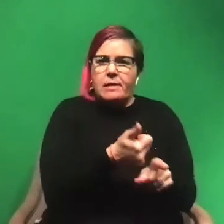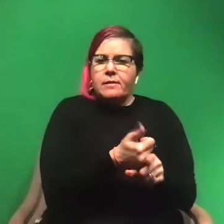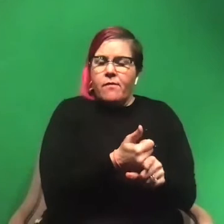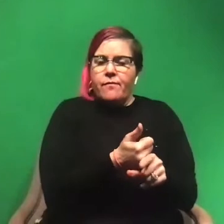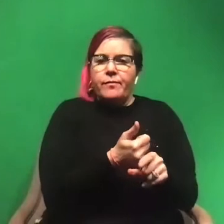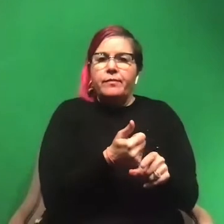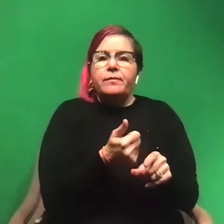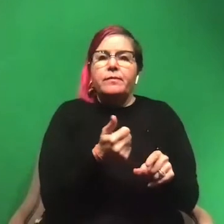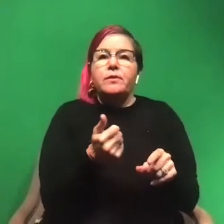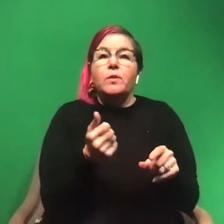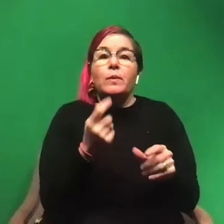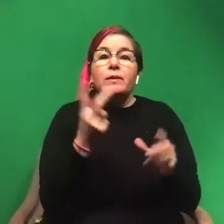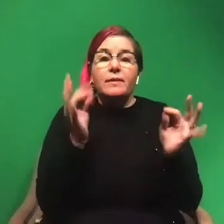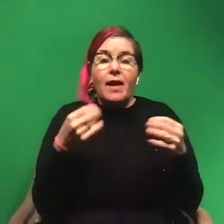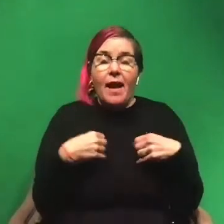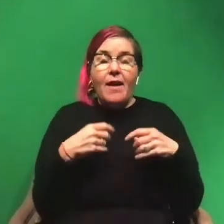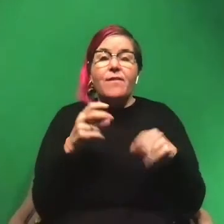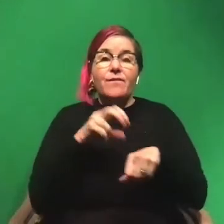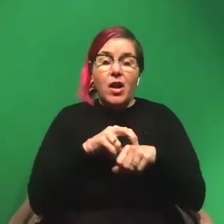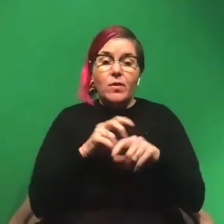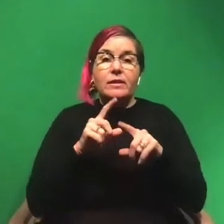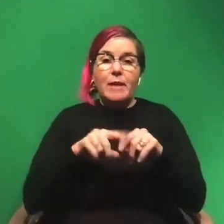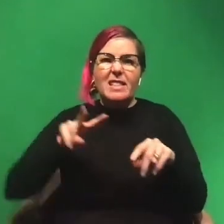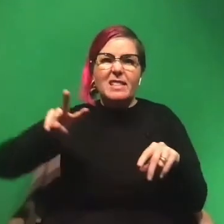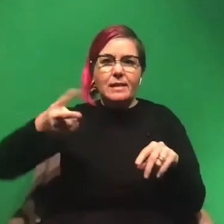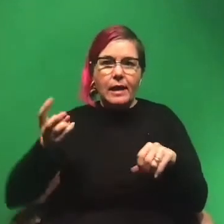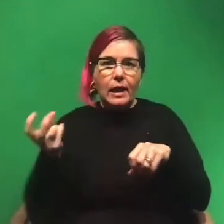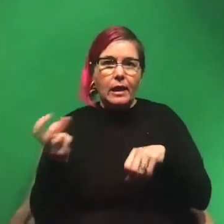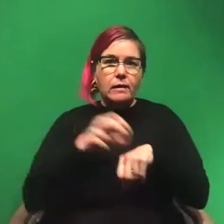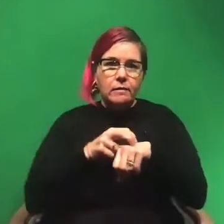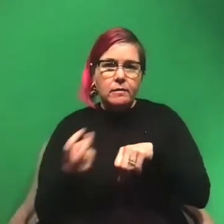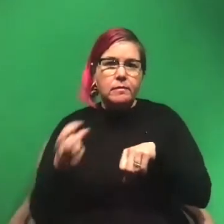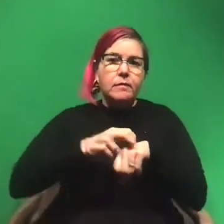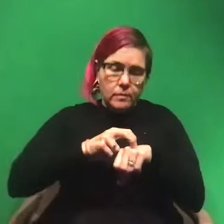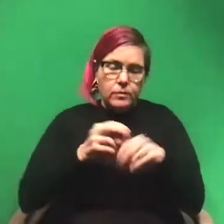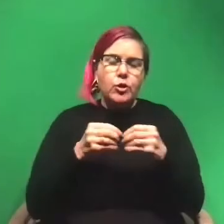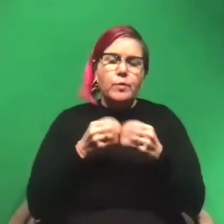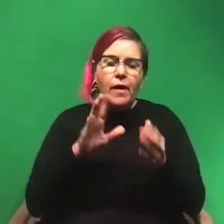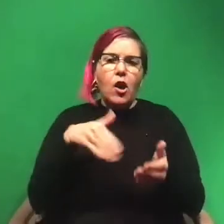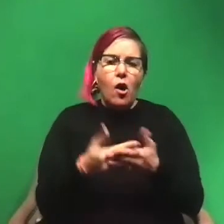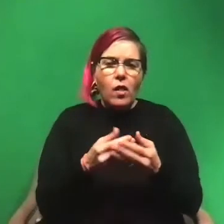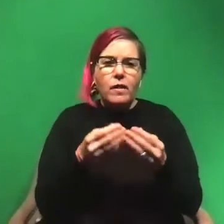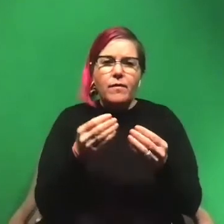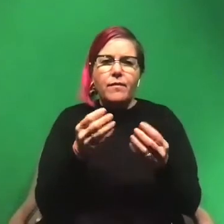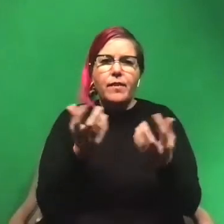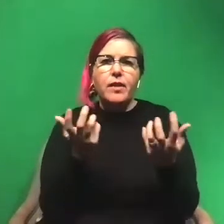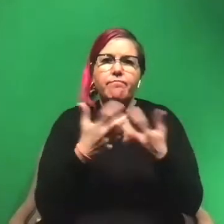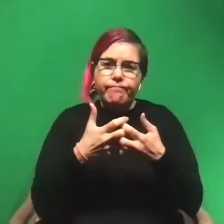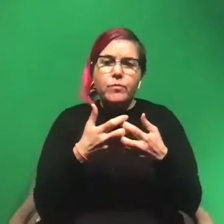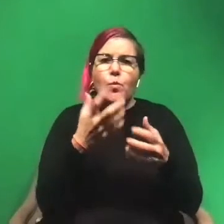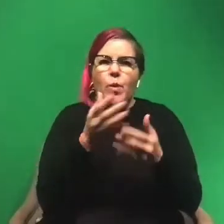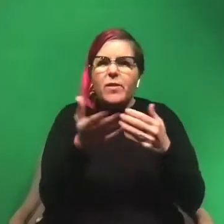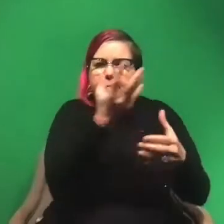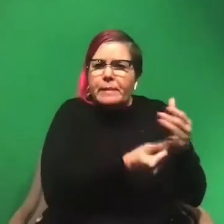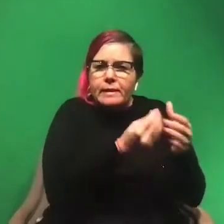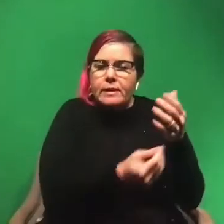different viruses that rely on a secondary infection to provide all the components that is missing. And once